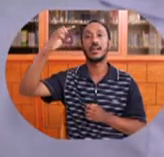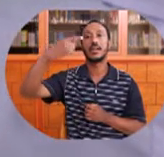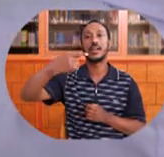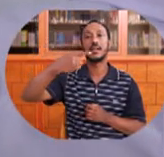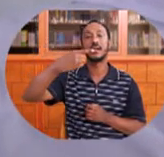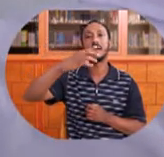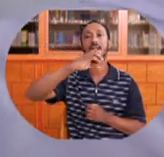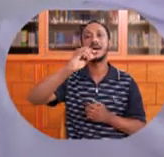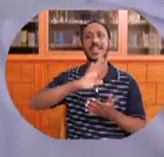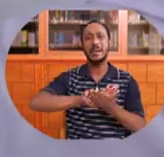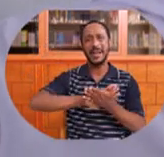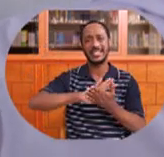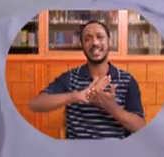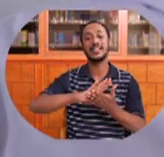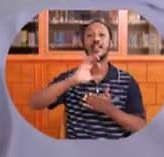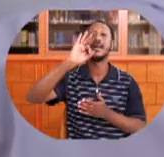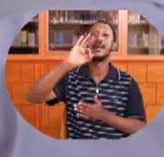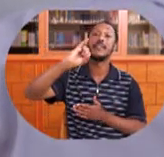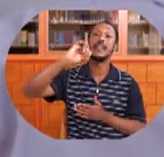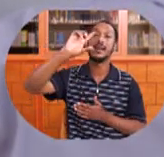and filtration.